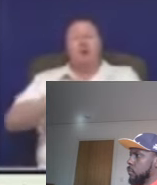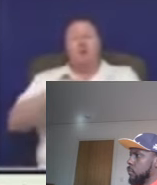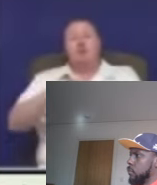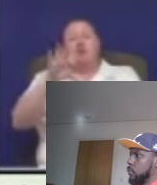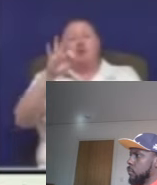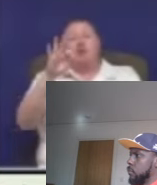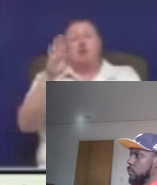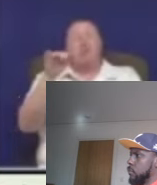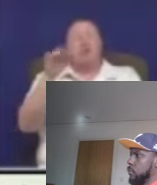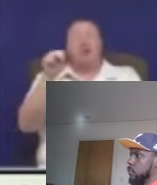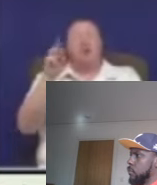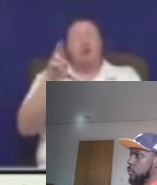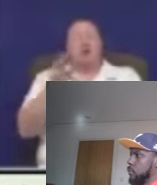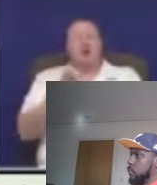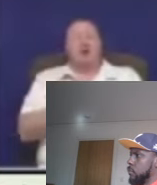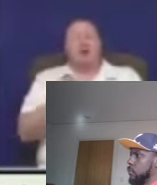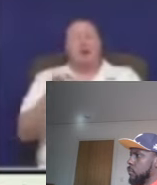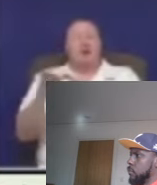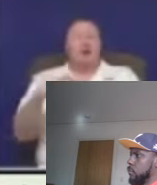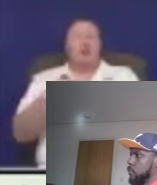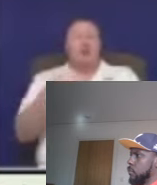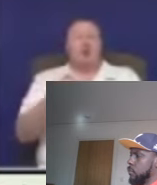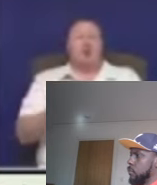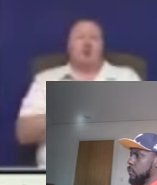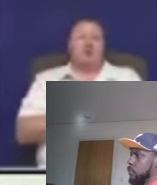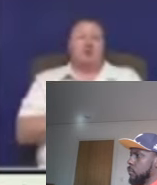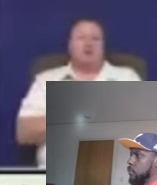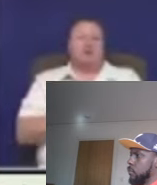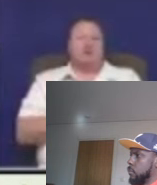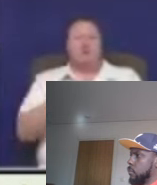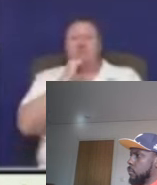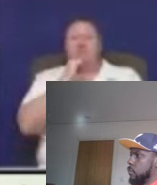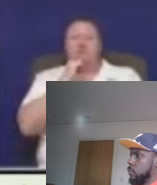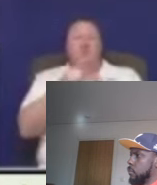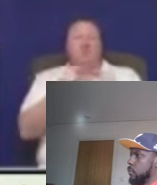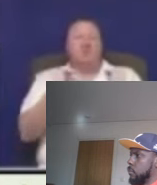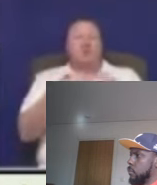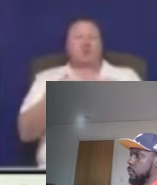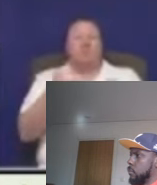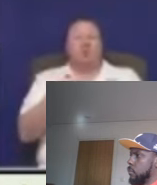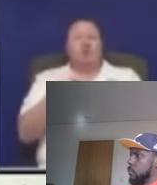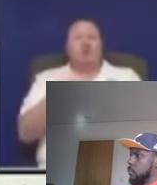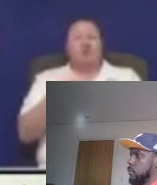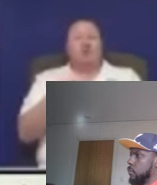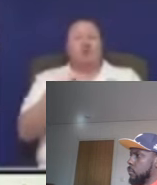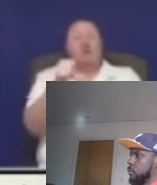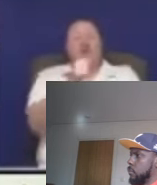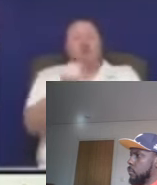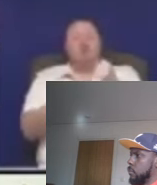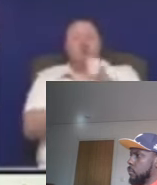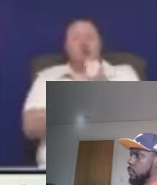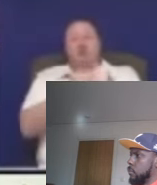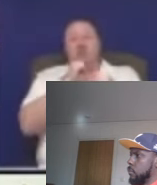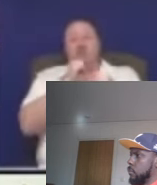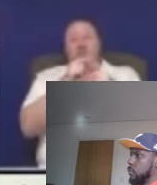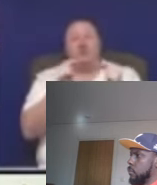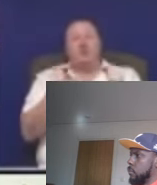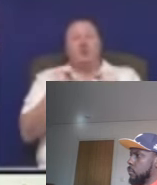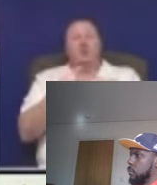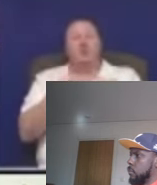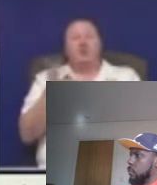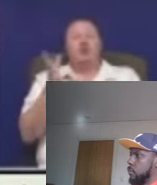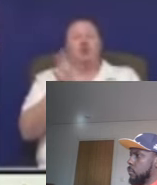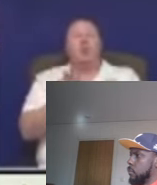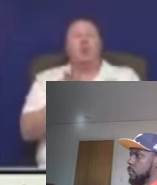in delayed construction projects. These incomplete projects don't just stand as unfinished structures. They are monuments to